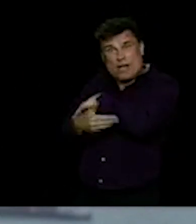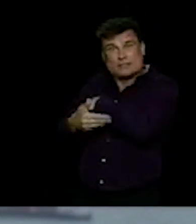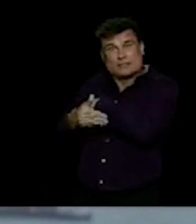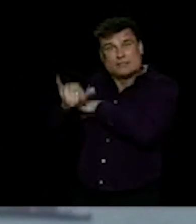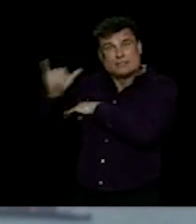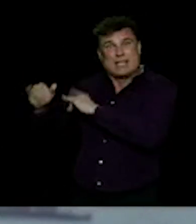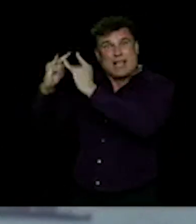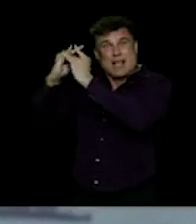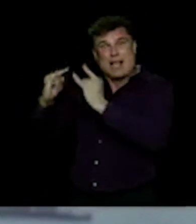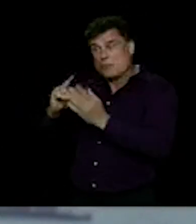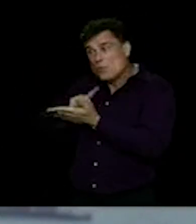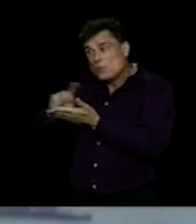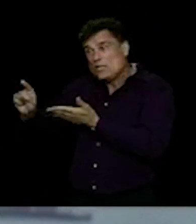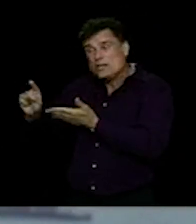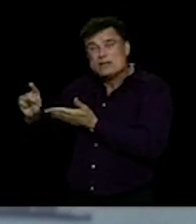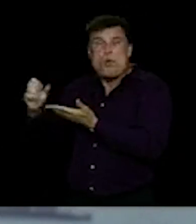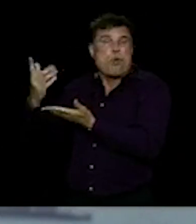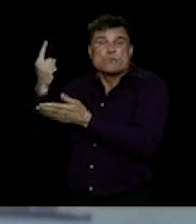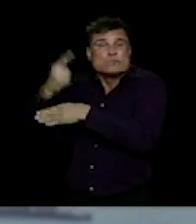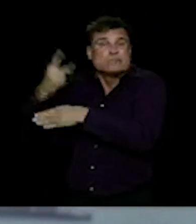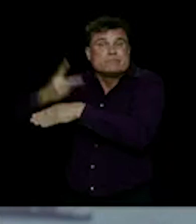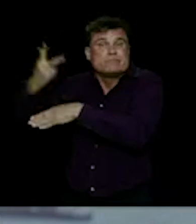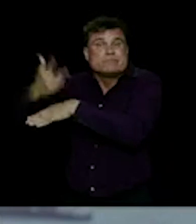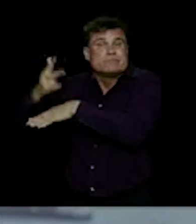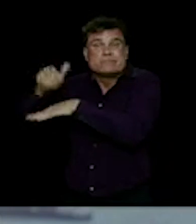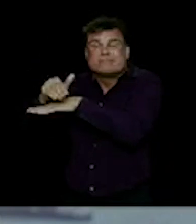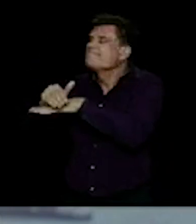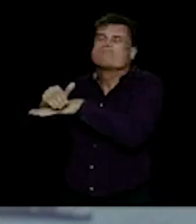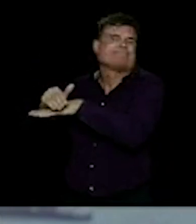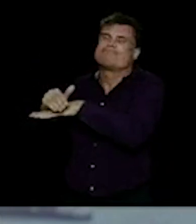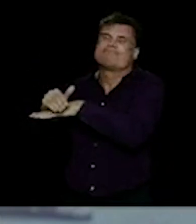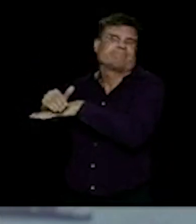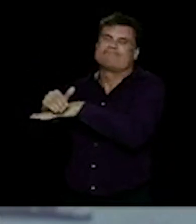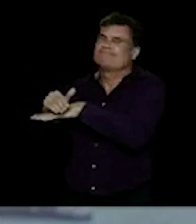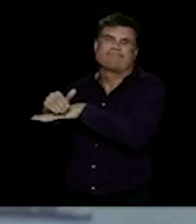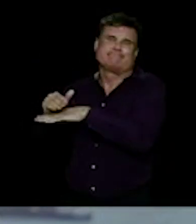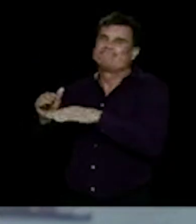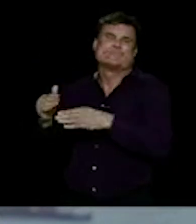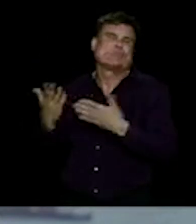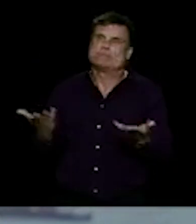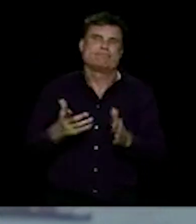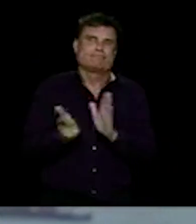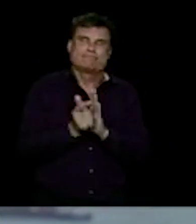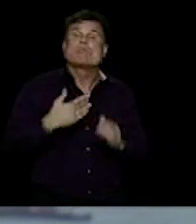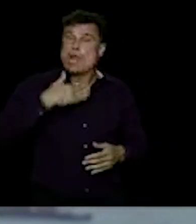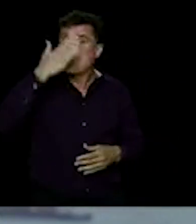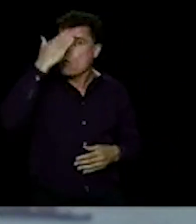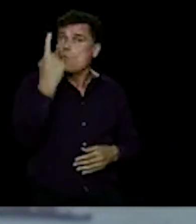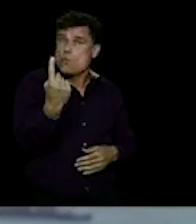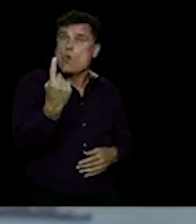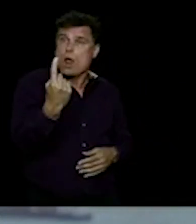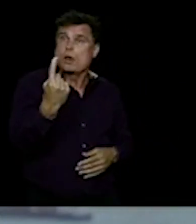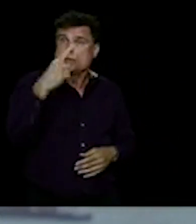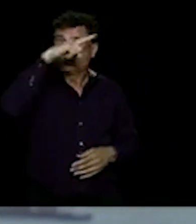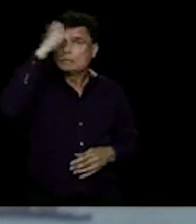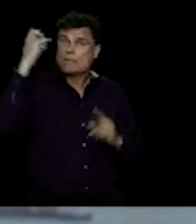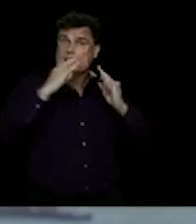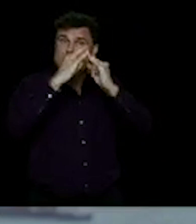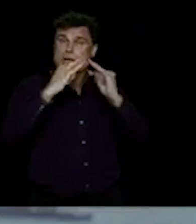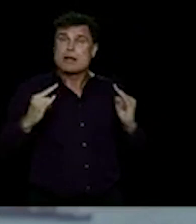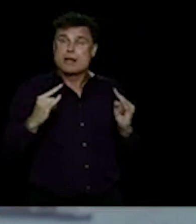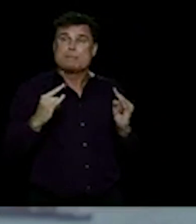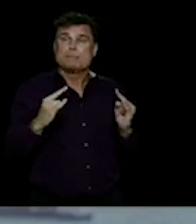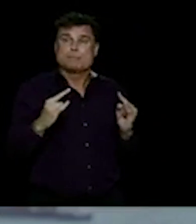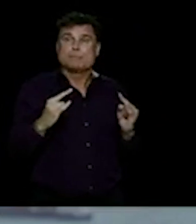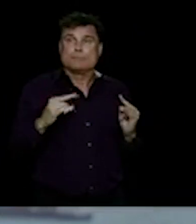The only summer camp that I'm aware of is there's been one summer camp in Vancouver where one of